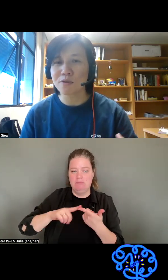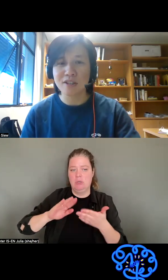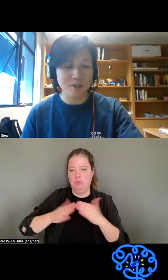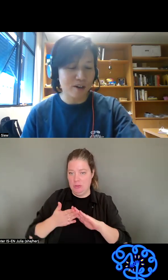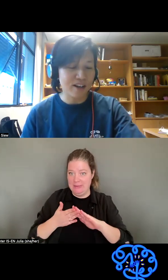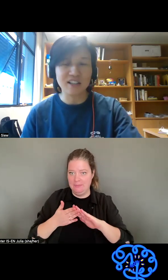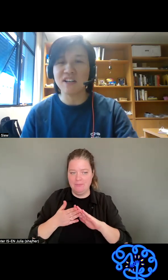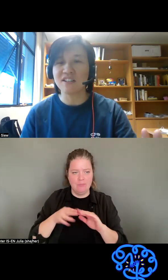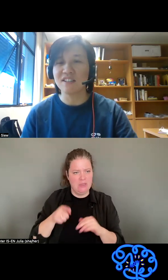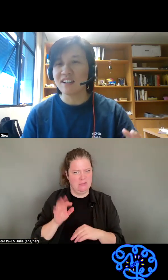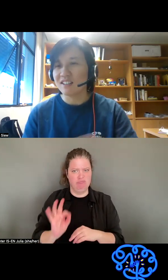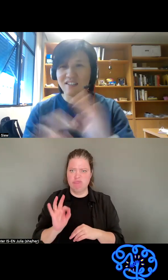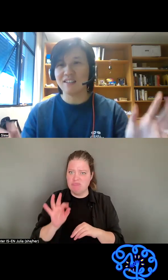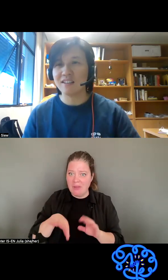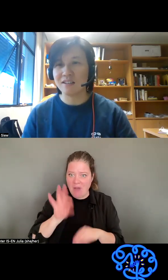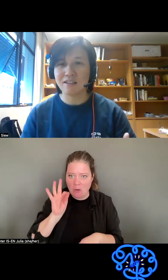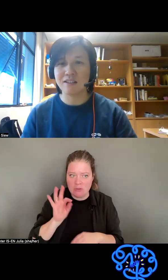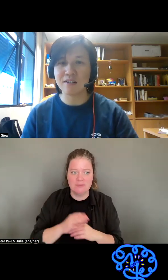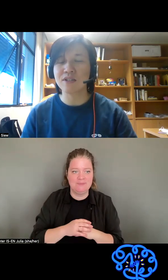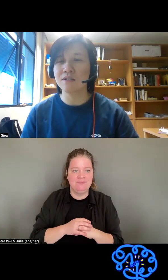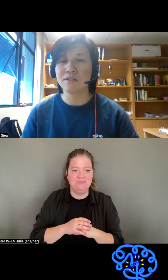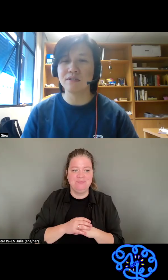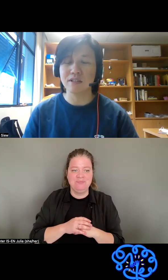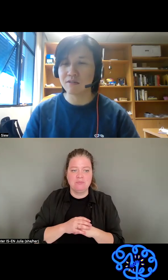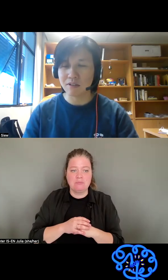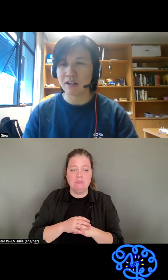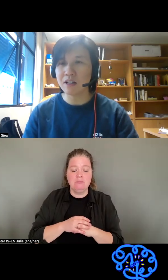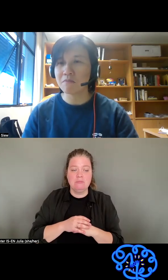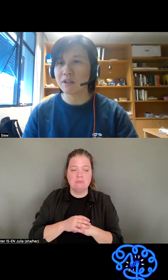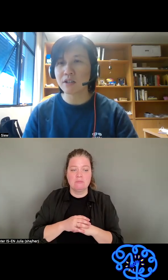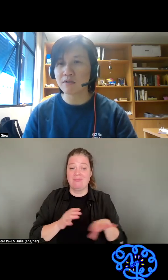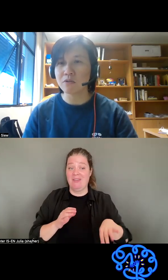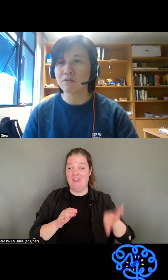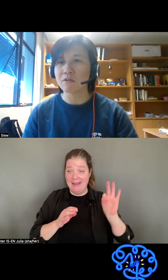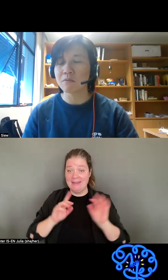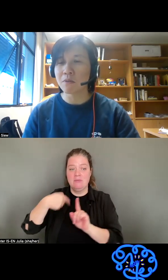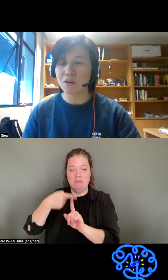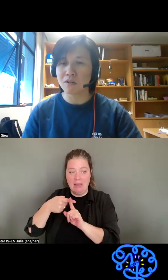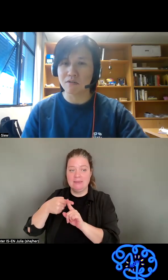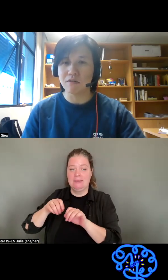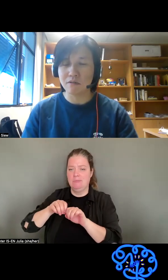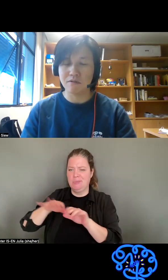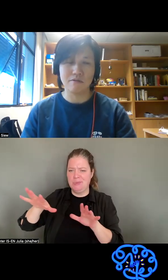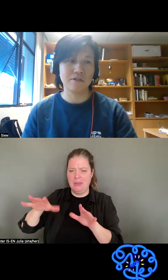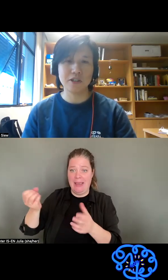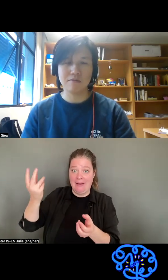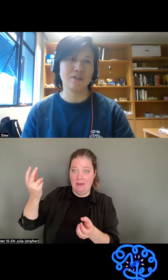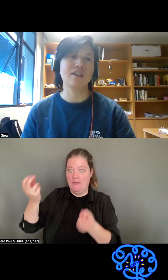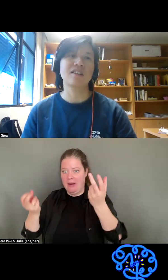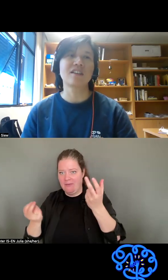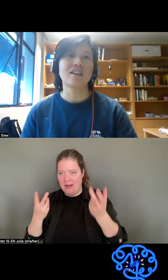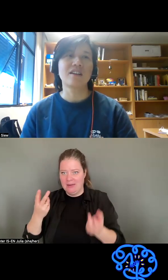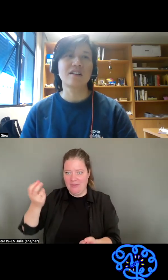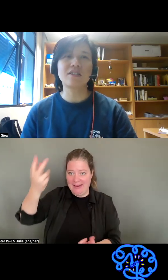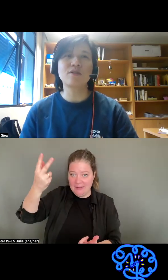simple process of spreading activation gives you, I think, more, s-